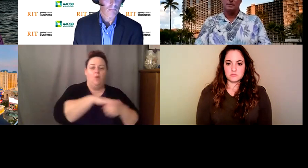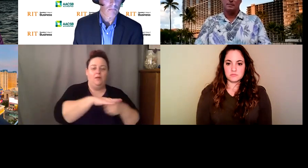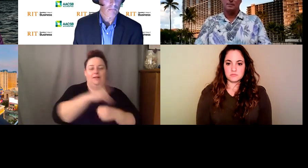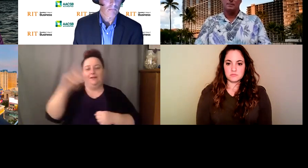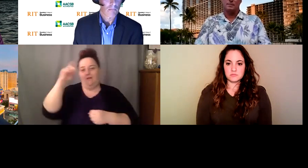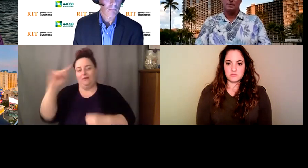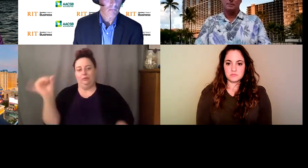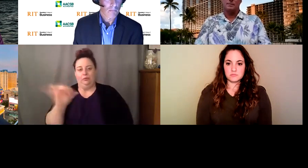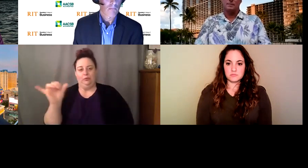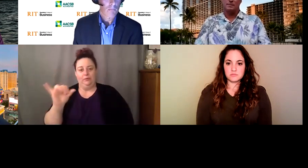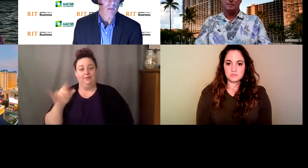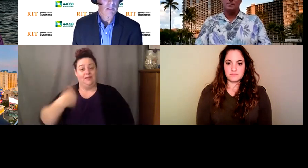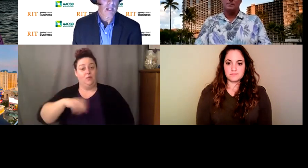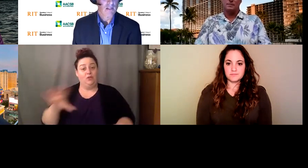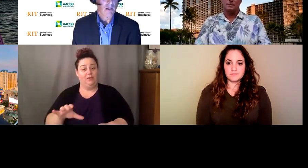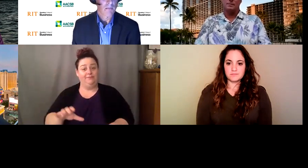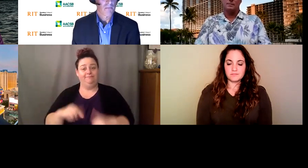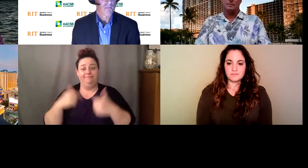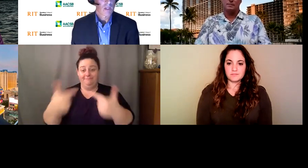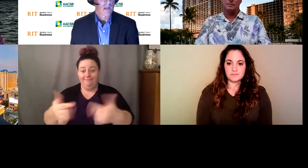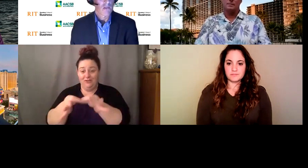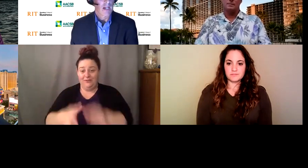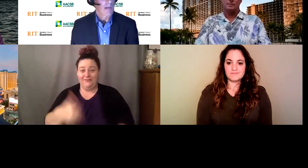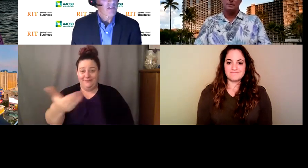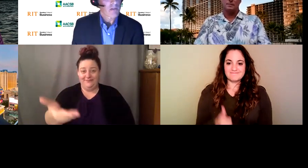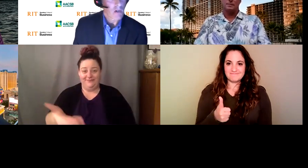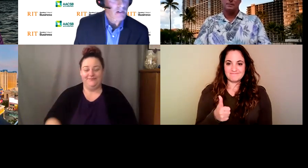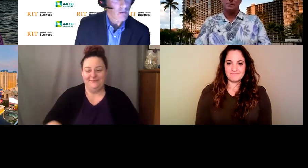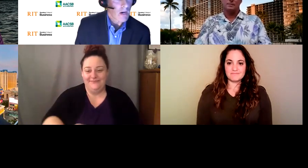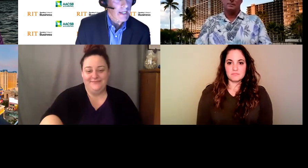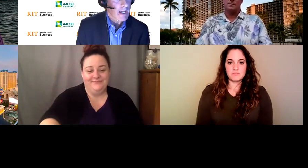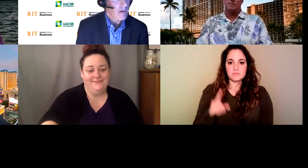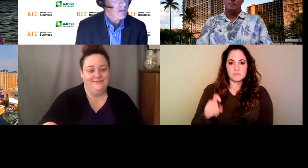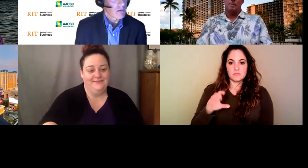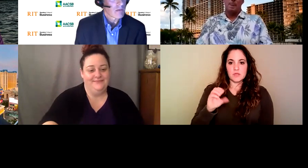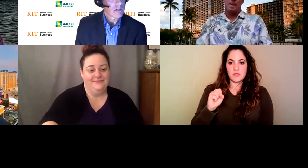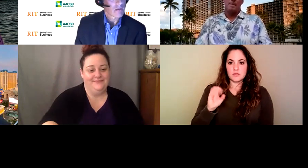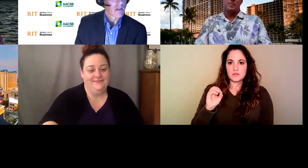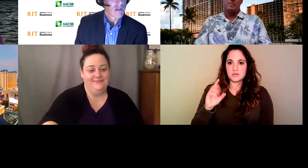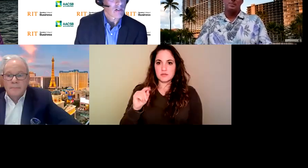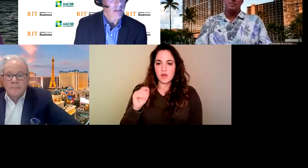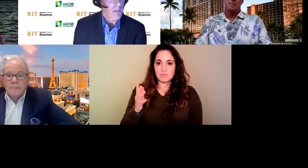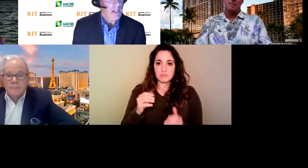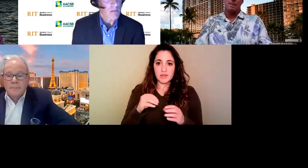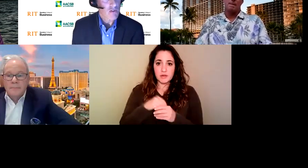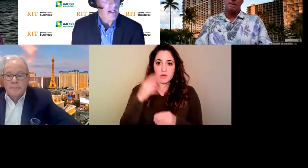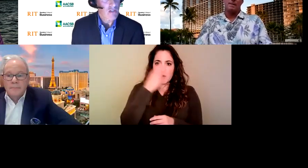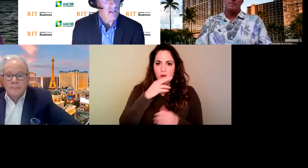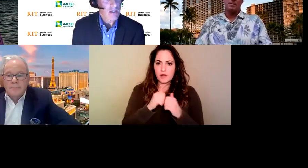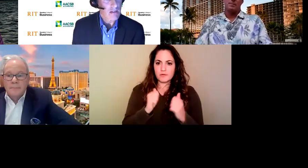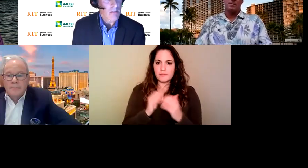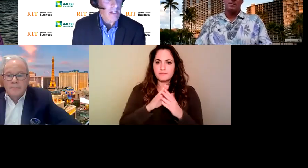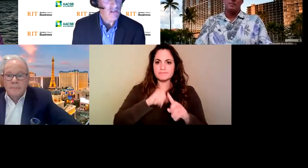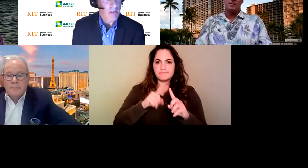So that's what we're doing. Fantastic. Scott, how about the resort in Hawaii? How have you sort of implemented some